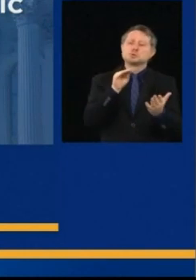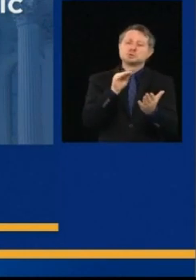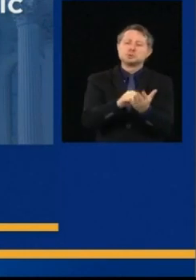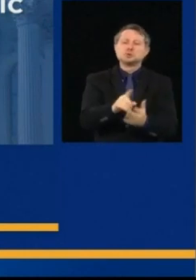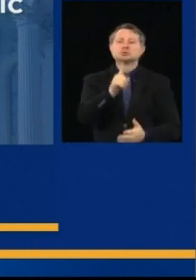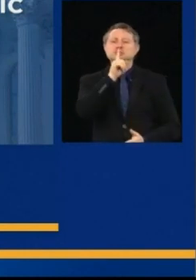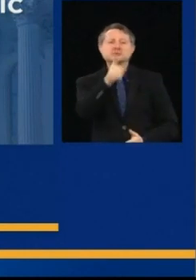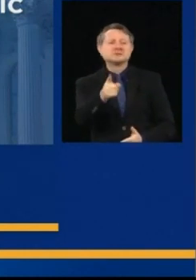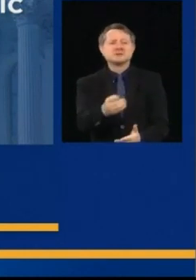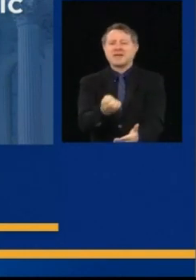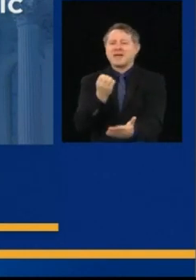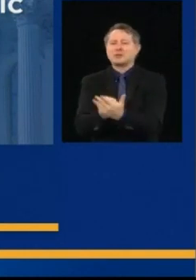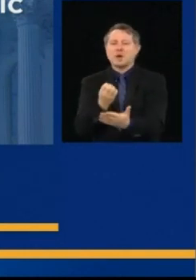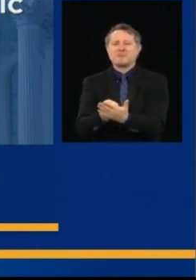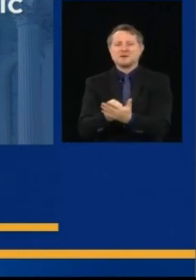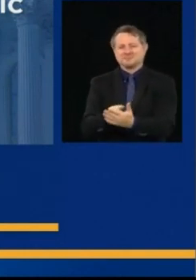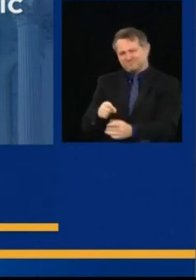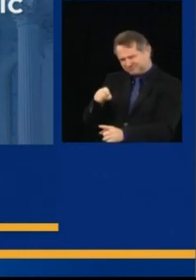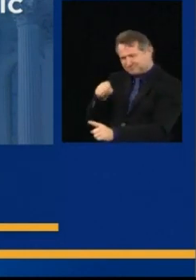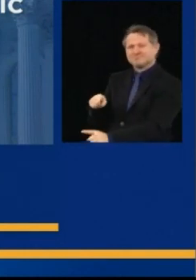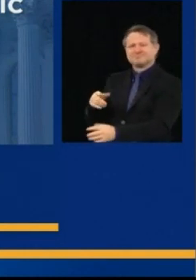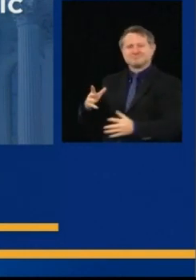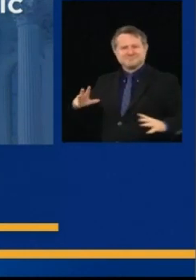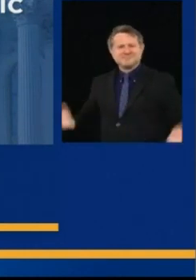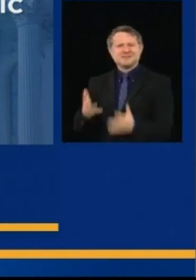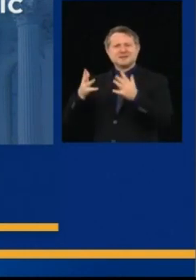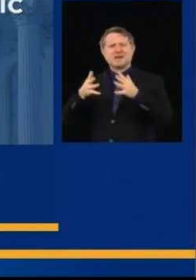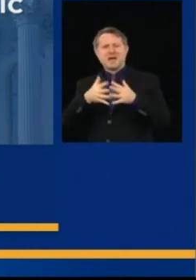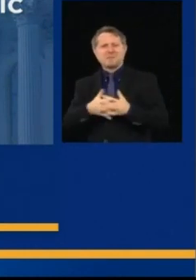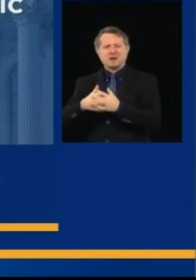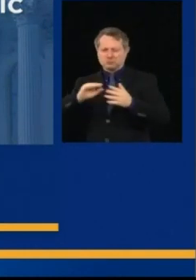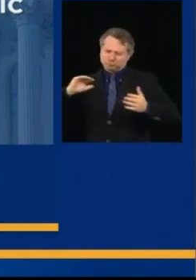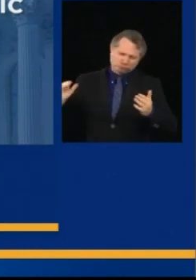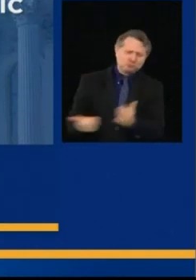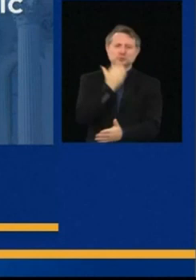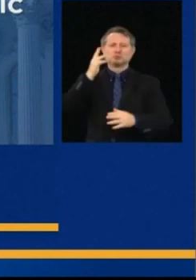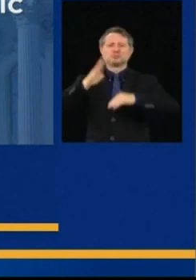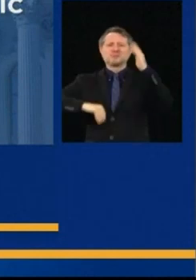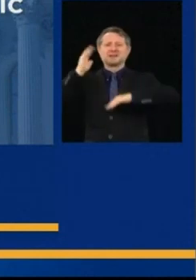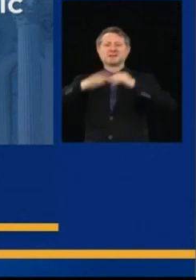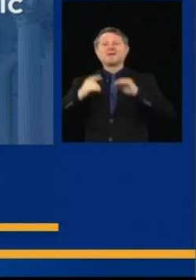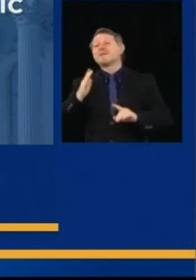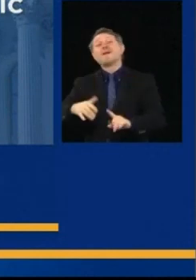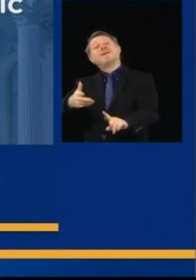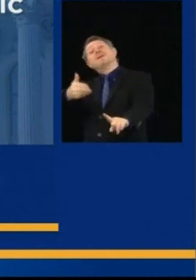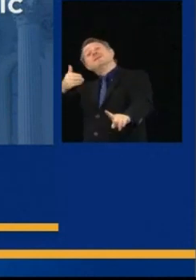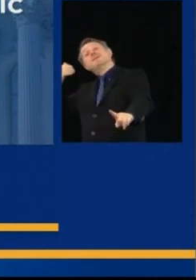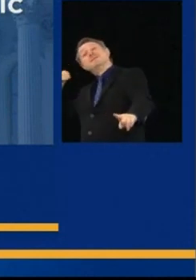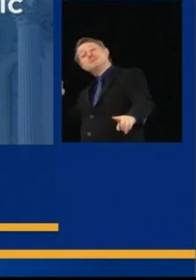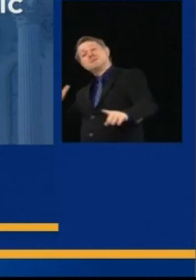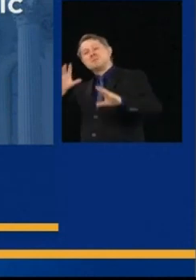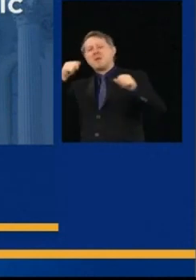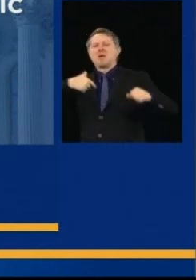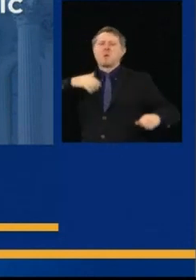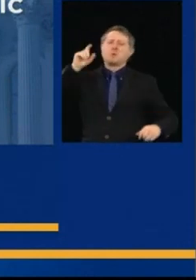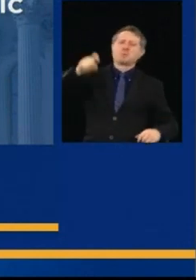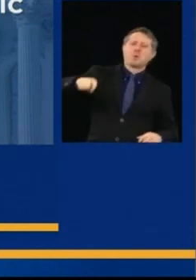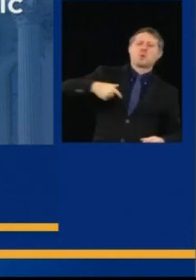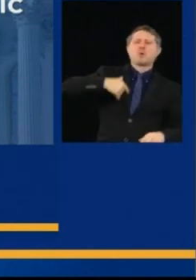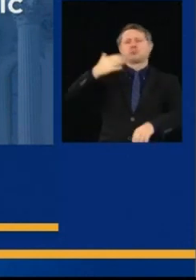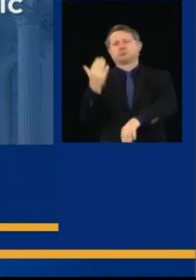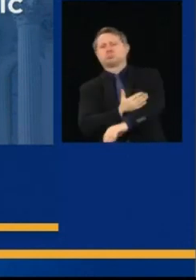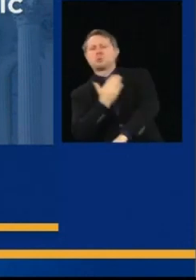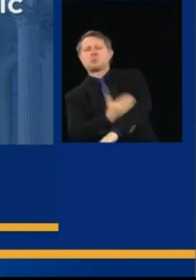that helps this nation rebuild. Every president has talked about the need to rebuild our infrastructure, our roads, our bridges,